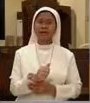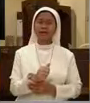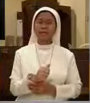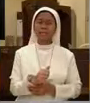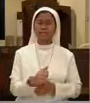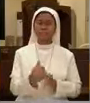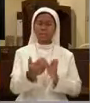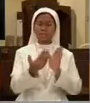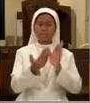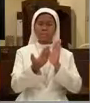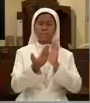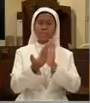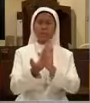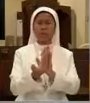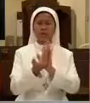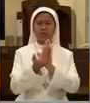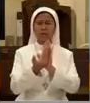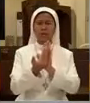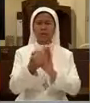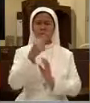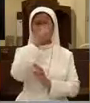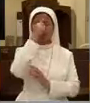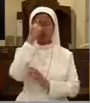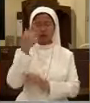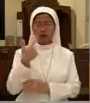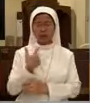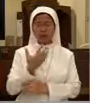blocked by one's needs.